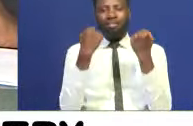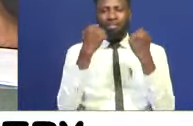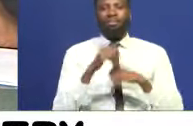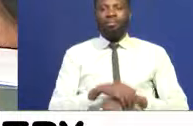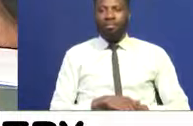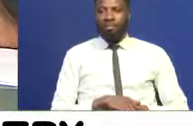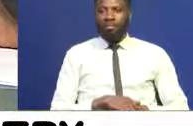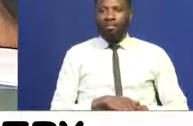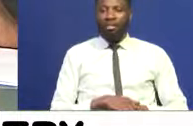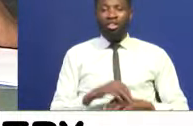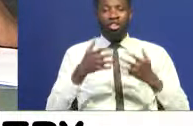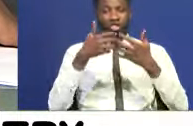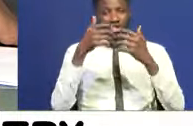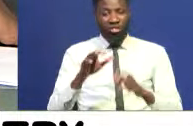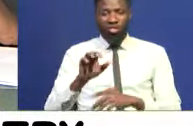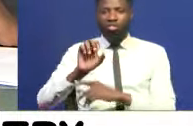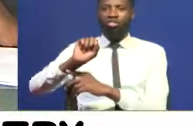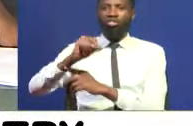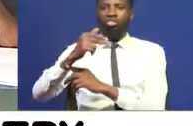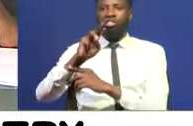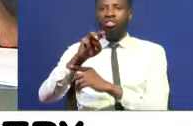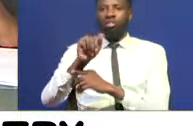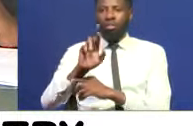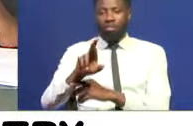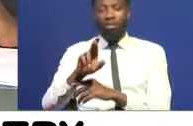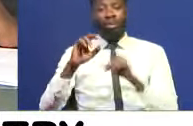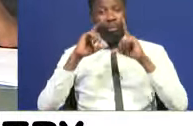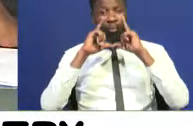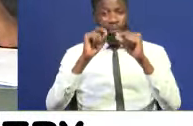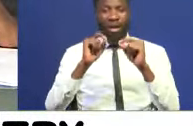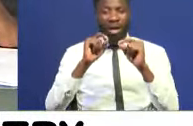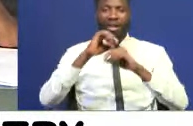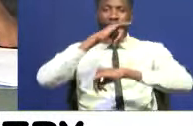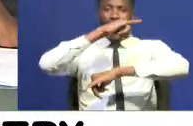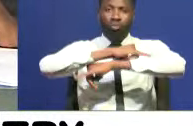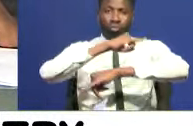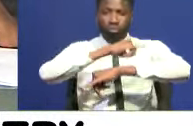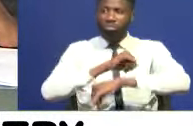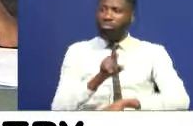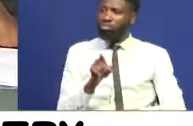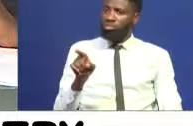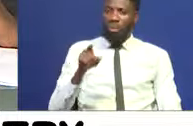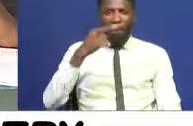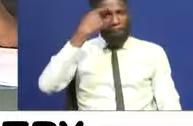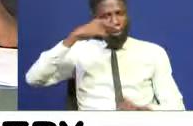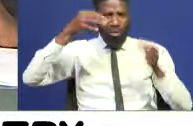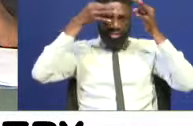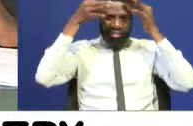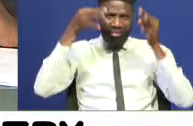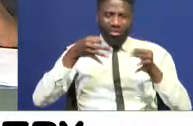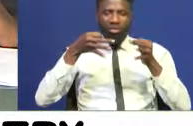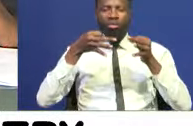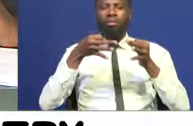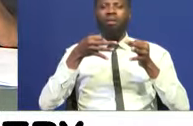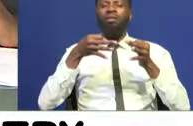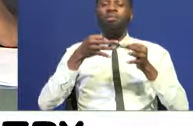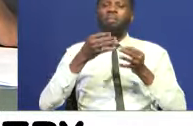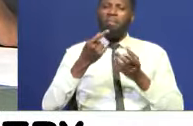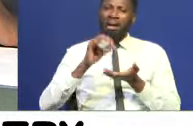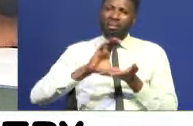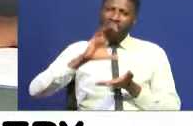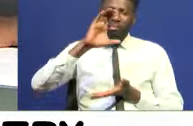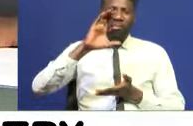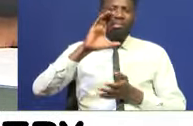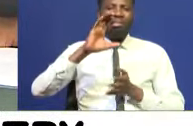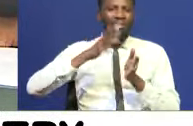President Engineer Shama Kiteme, the institute has no say in policy decisions involving capital-intensive projects in